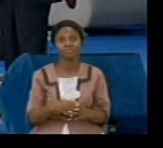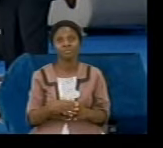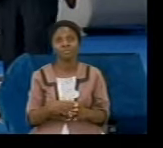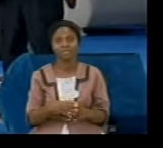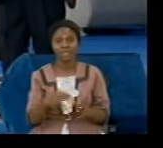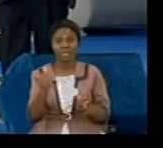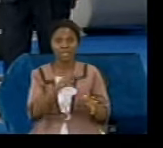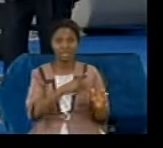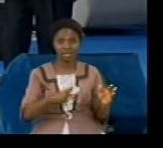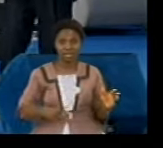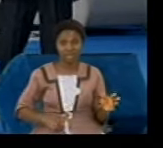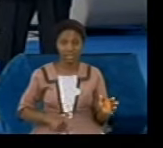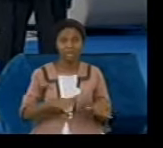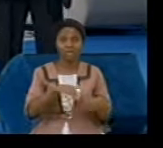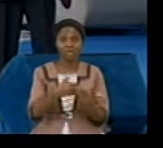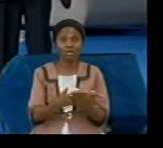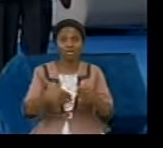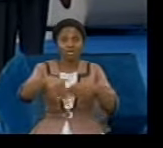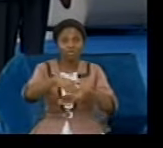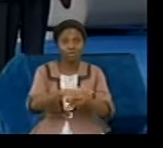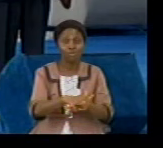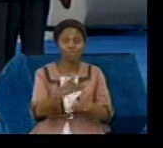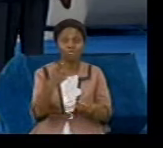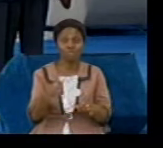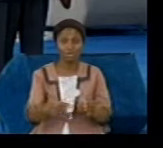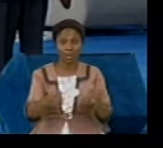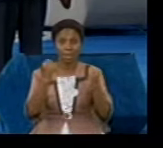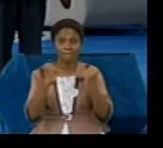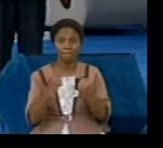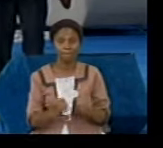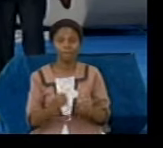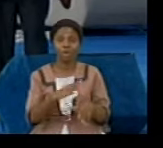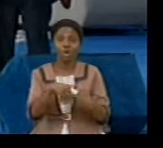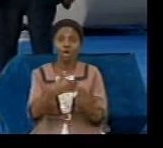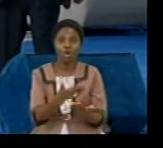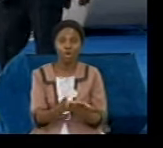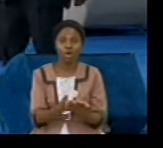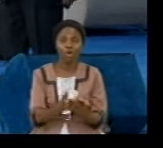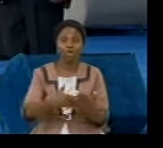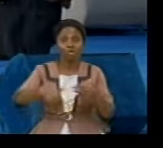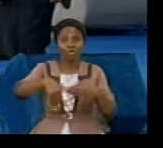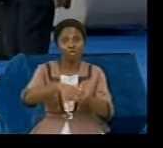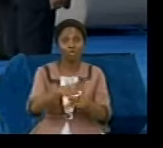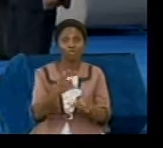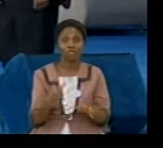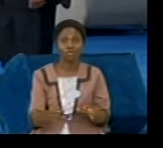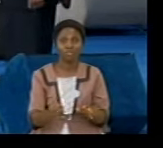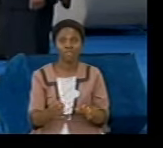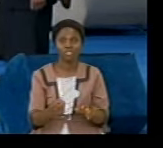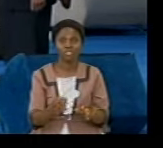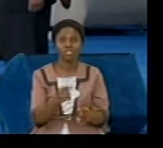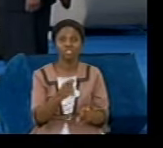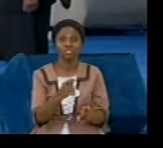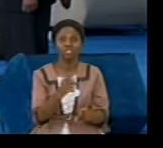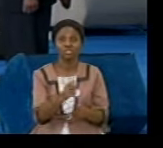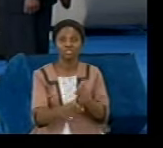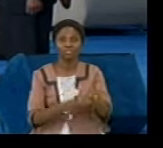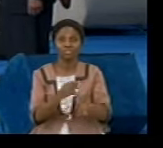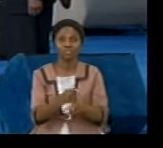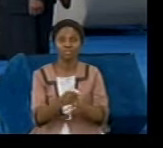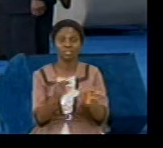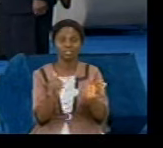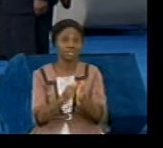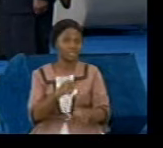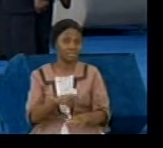king all over the powers, all over the universe at that time, those who regard